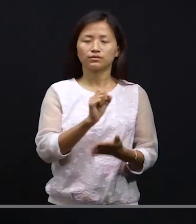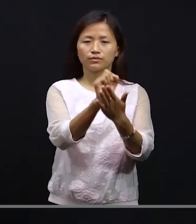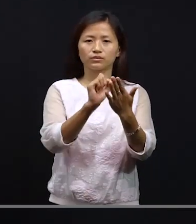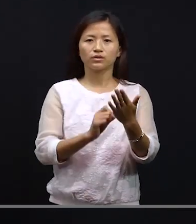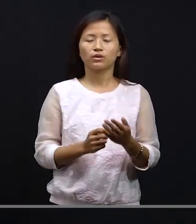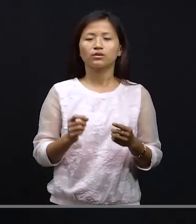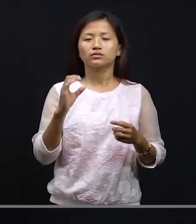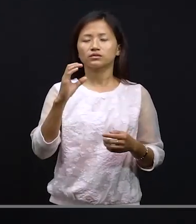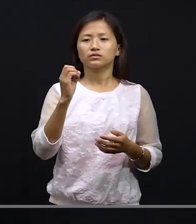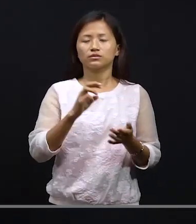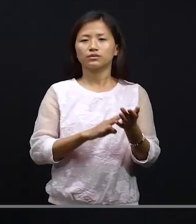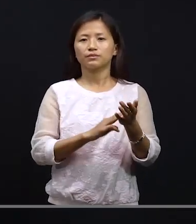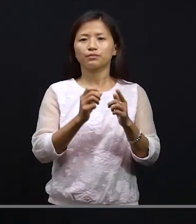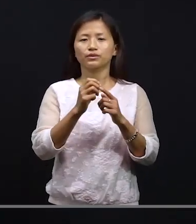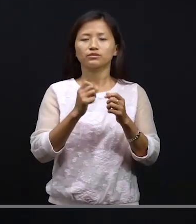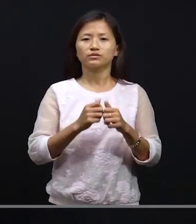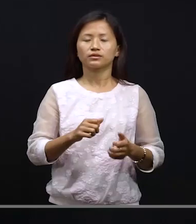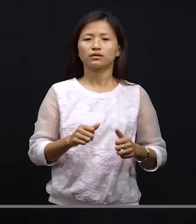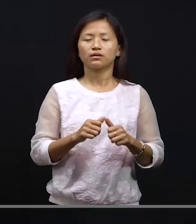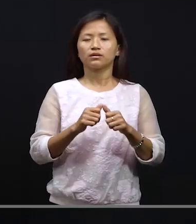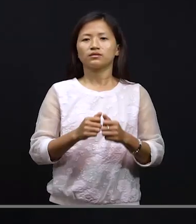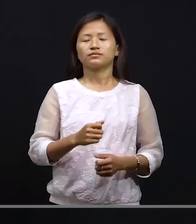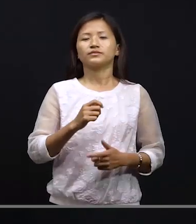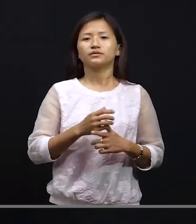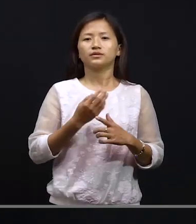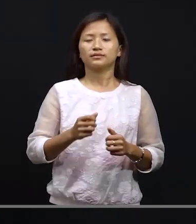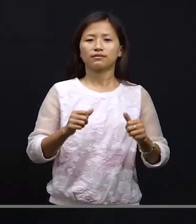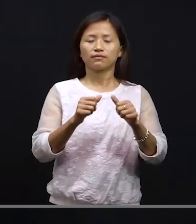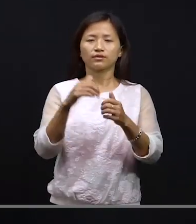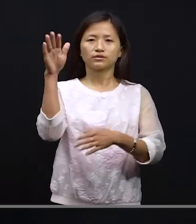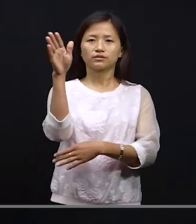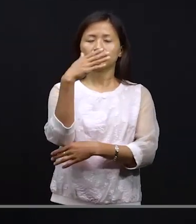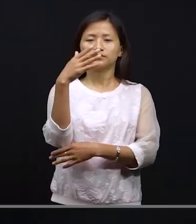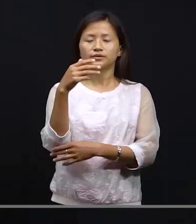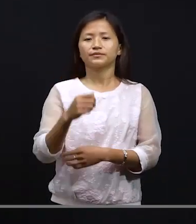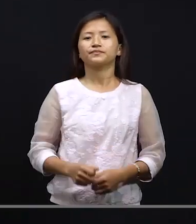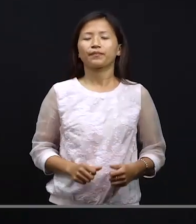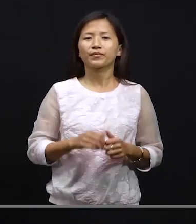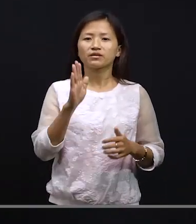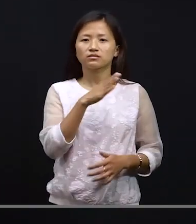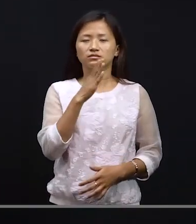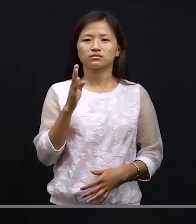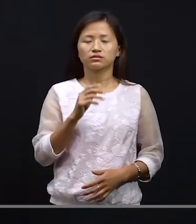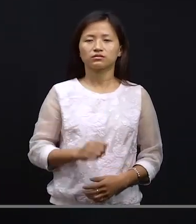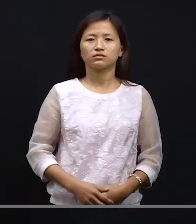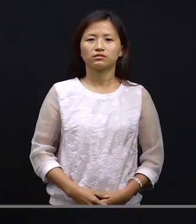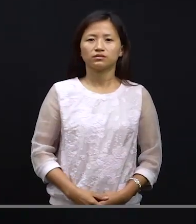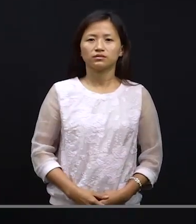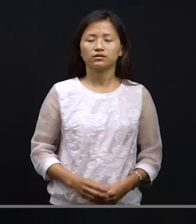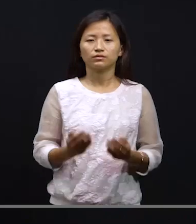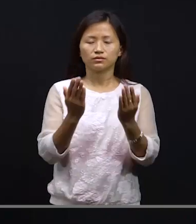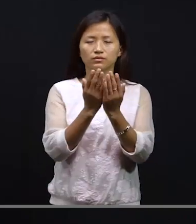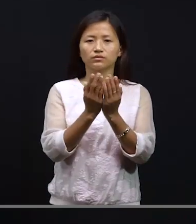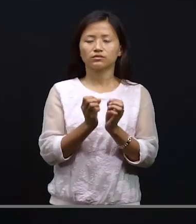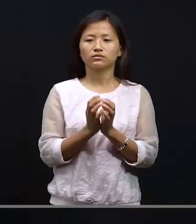who composed our national anthem, Jana Gana Mana, right? We all know that, we have heard about him, we read about him in